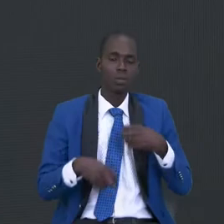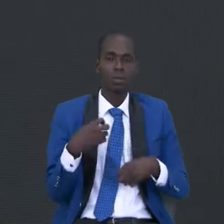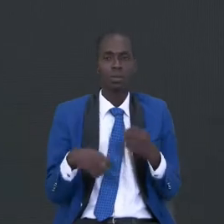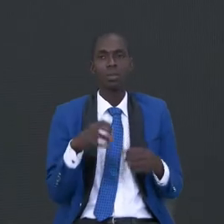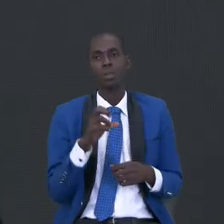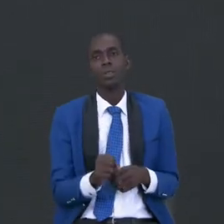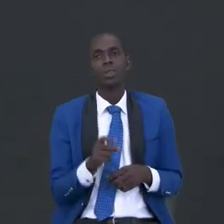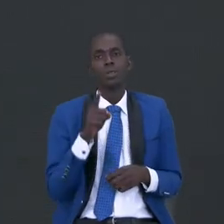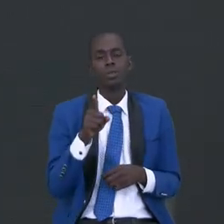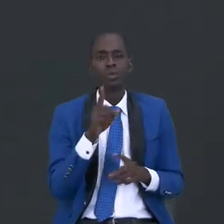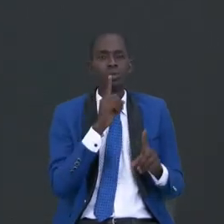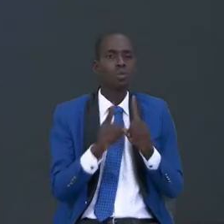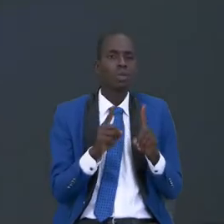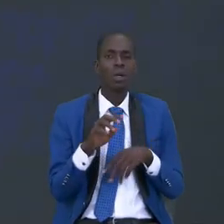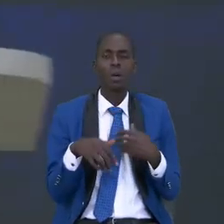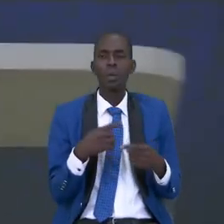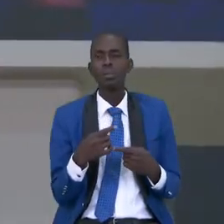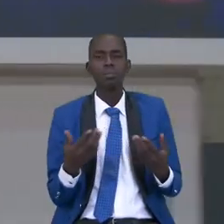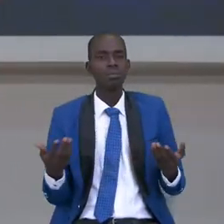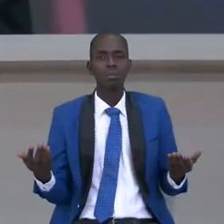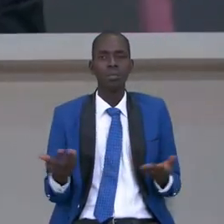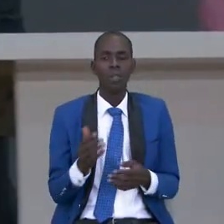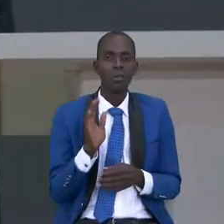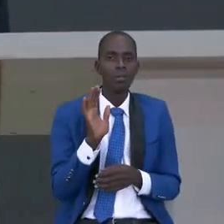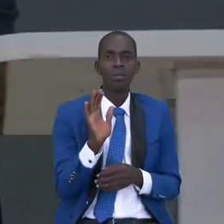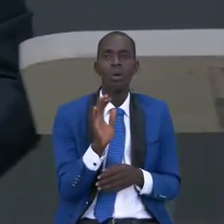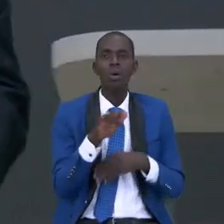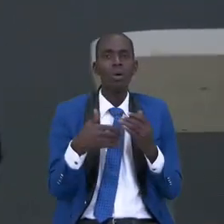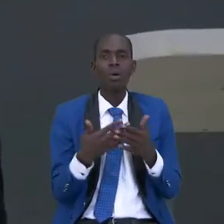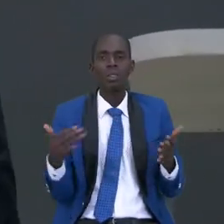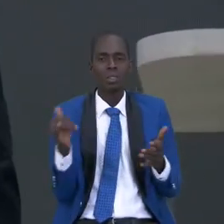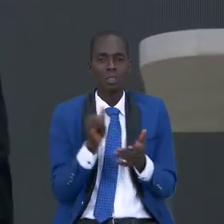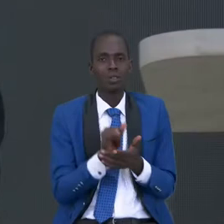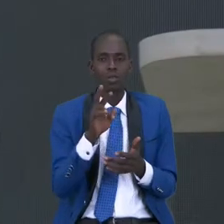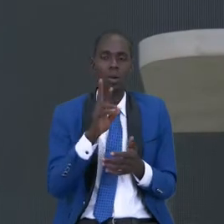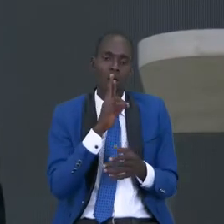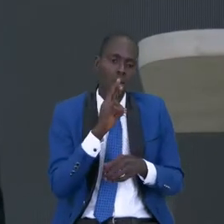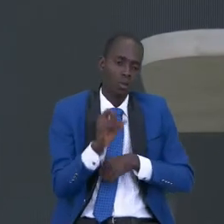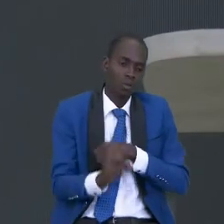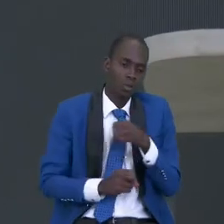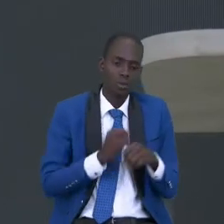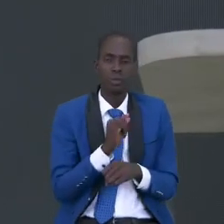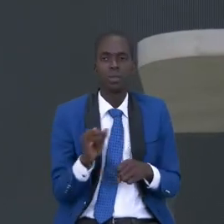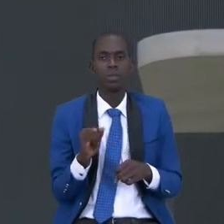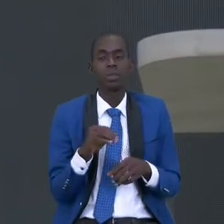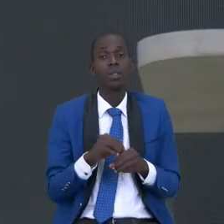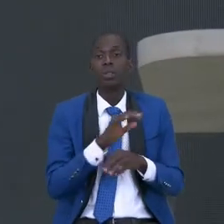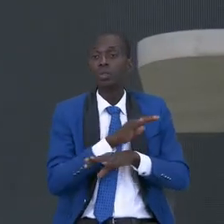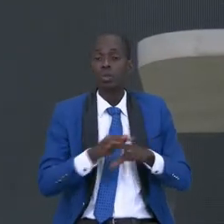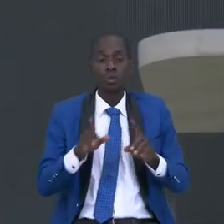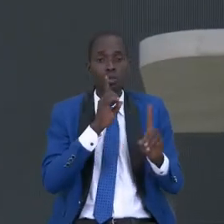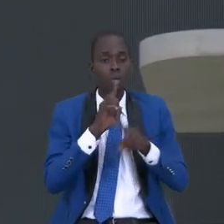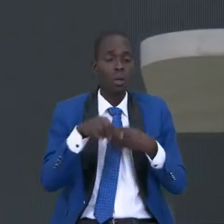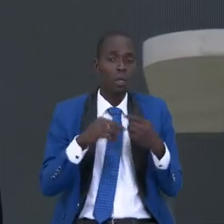about your difficulties. You speak about all that you are going through. Don't speak about the